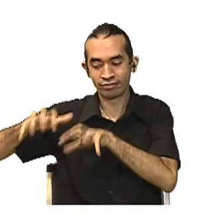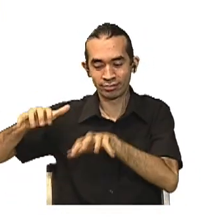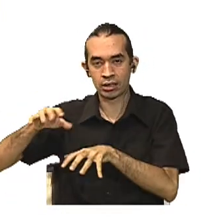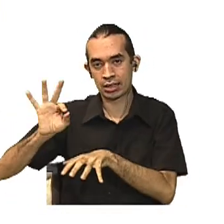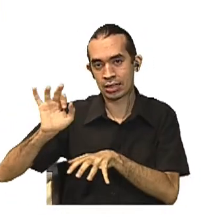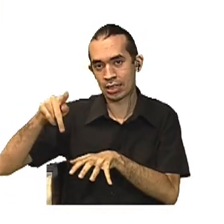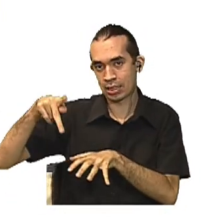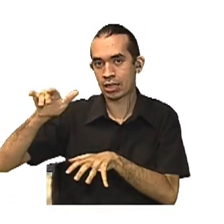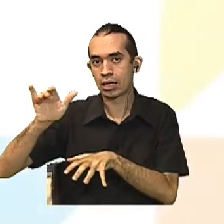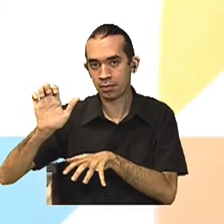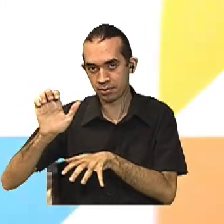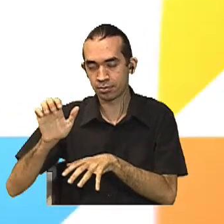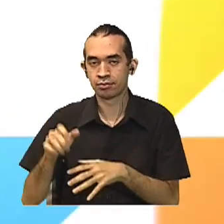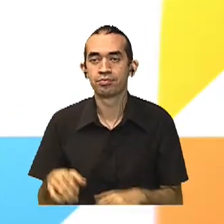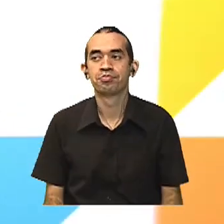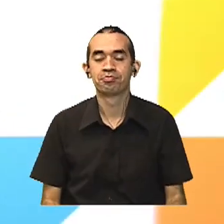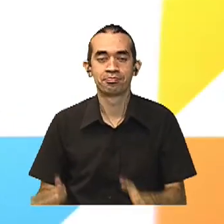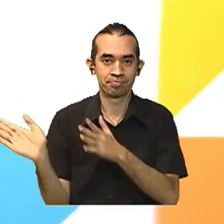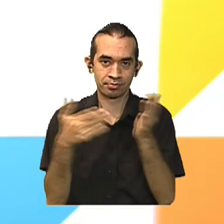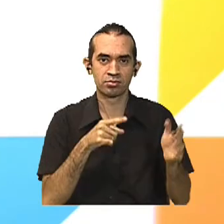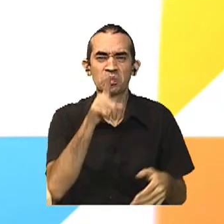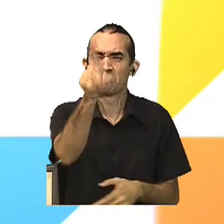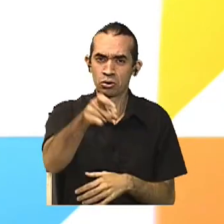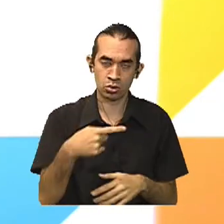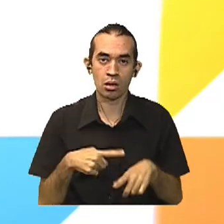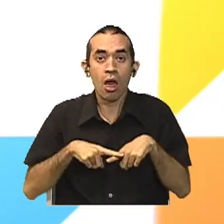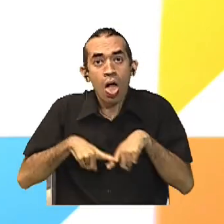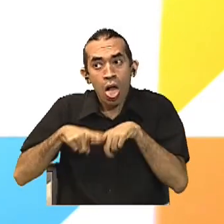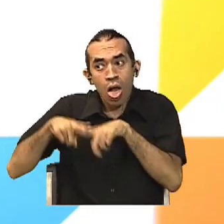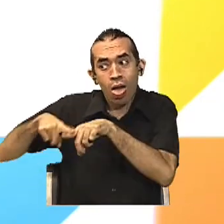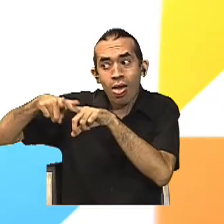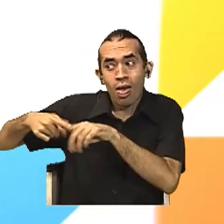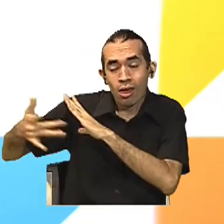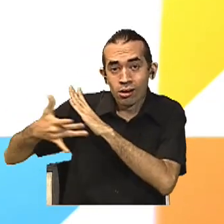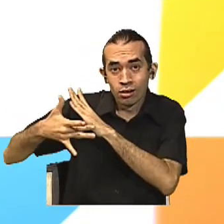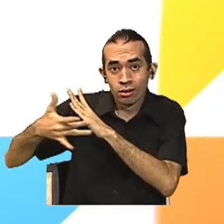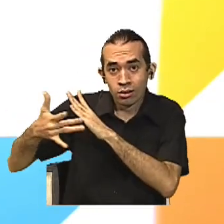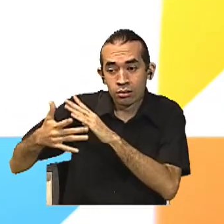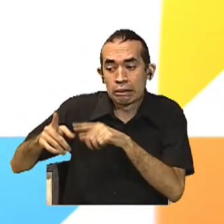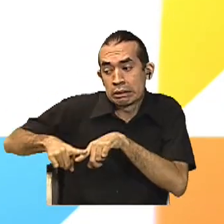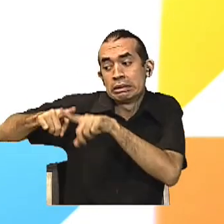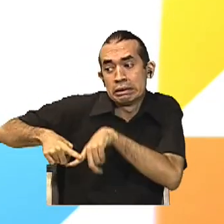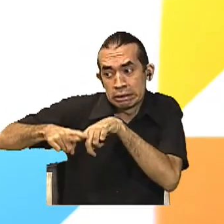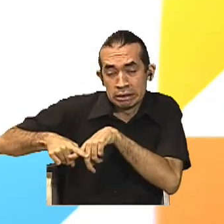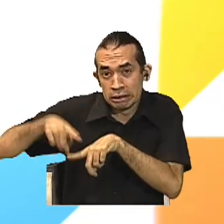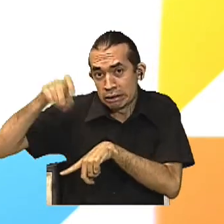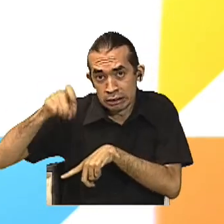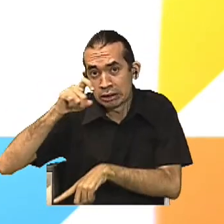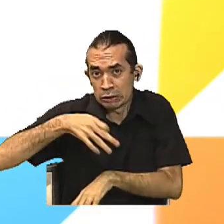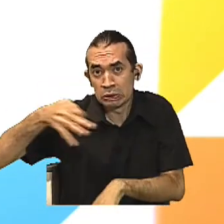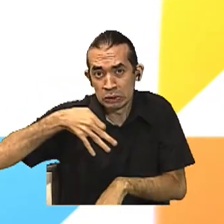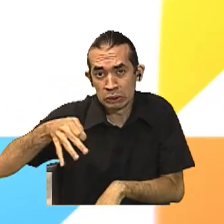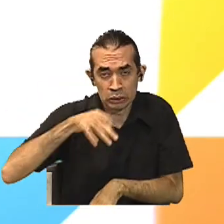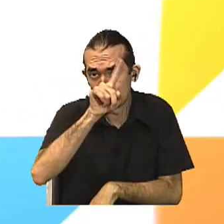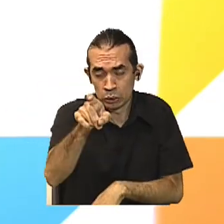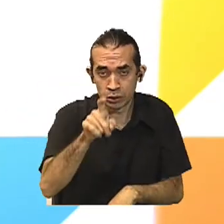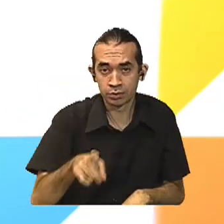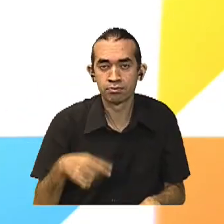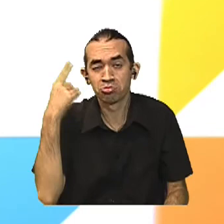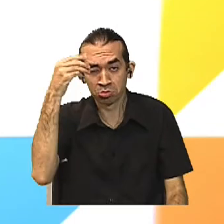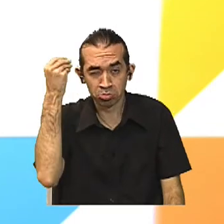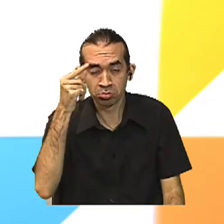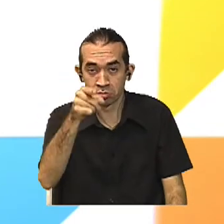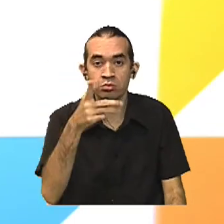much do you depend on technology in your day-to-day life? Okay, think